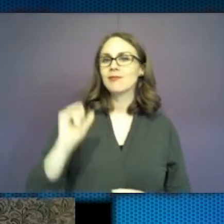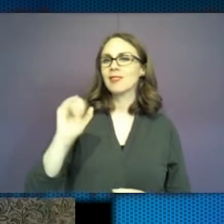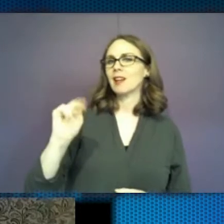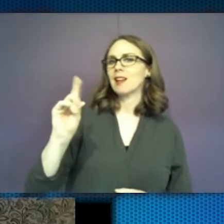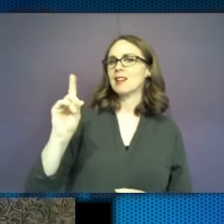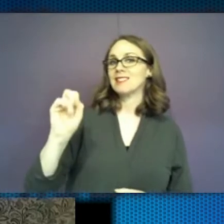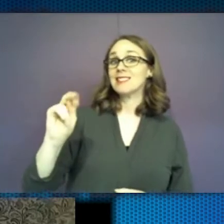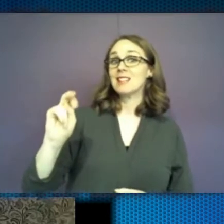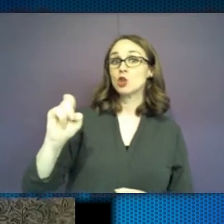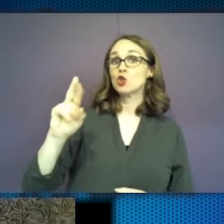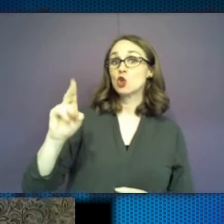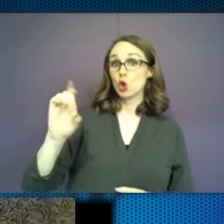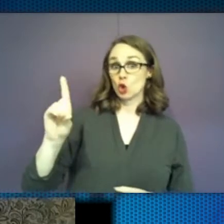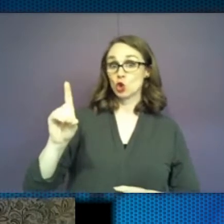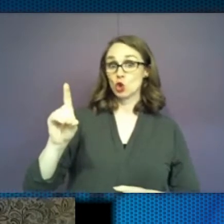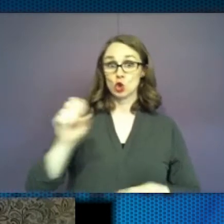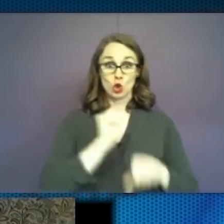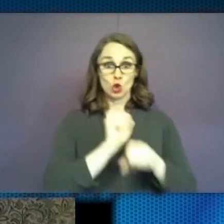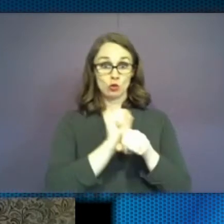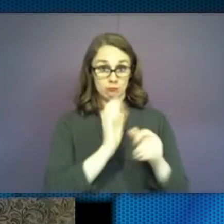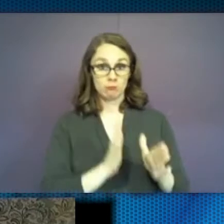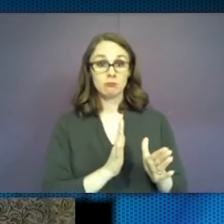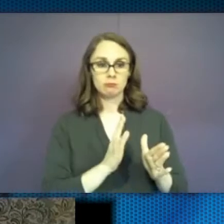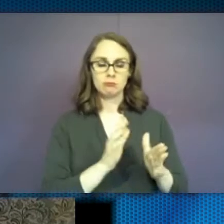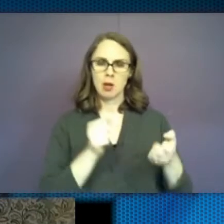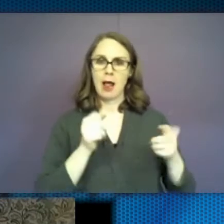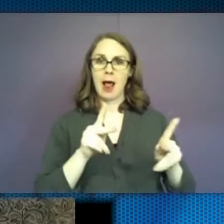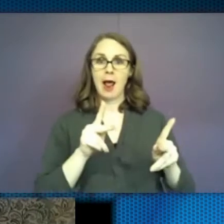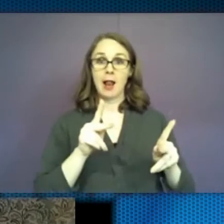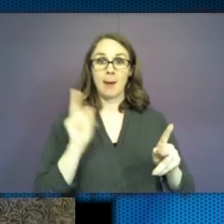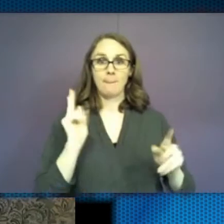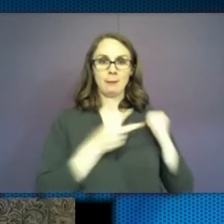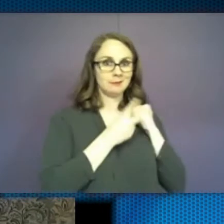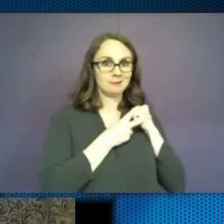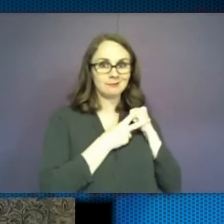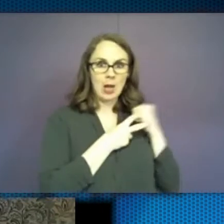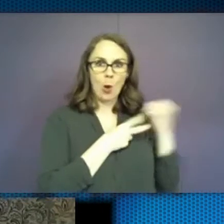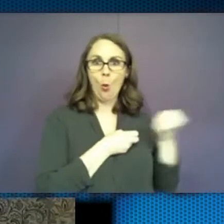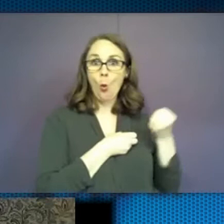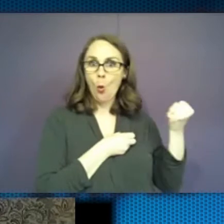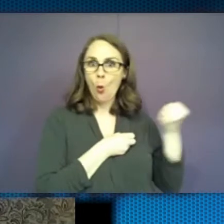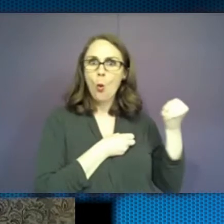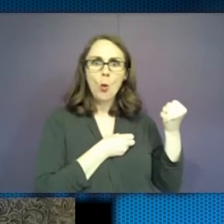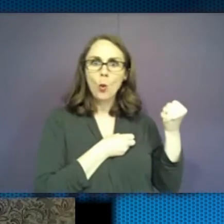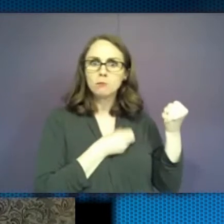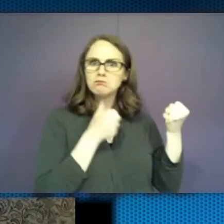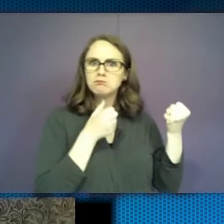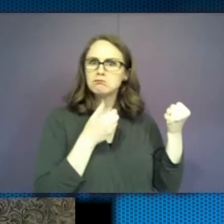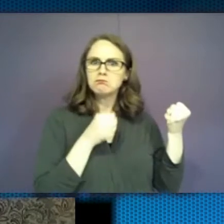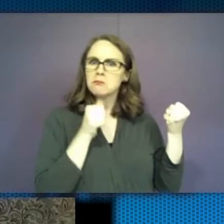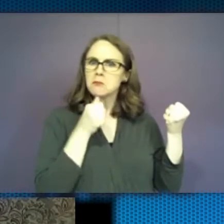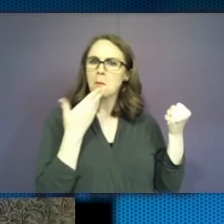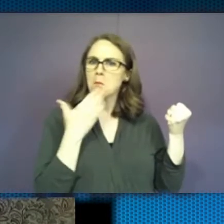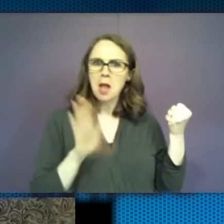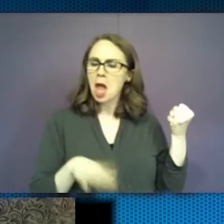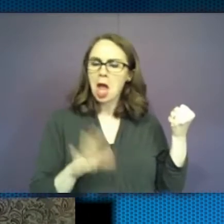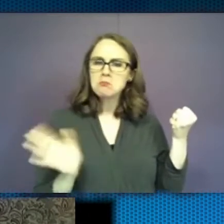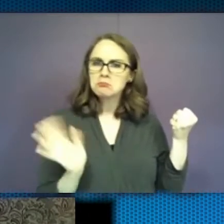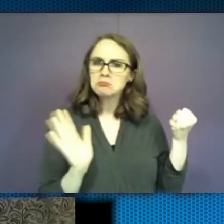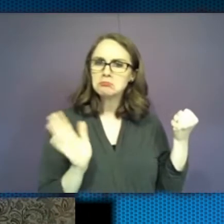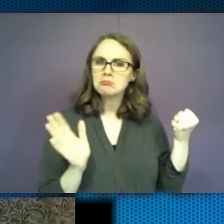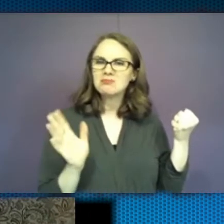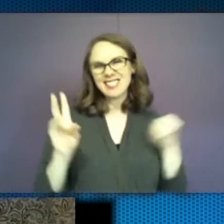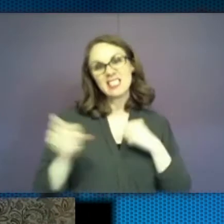allowed immigrants in Pennsylvania to hold on to their savings, so it was not a bad thing. It was 7 years was a